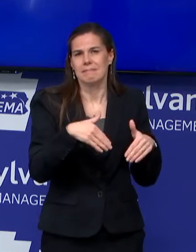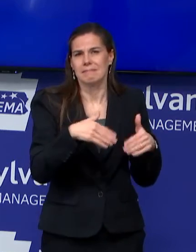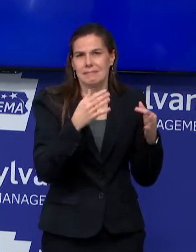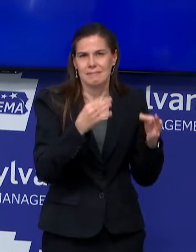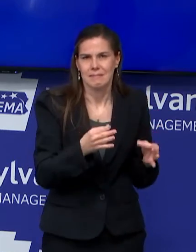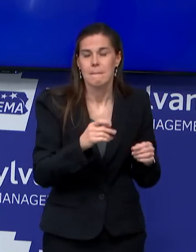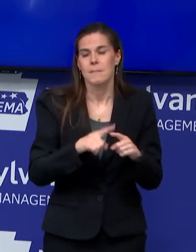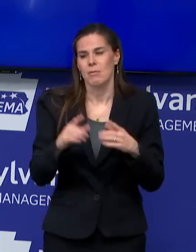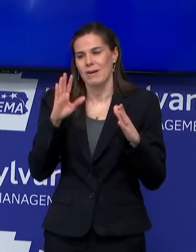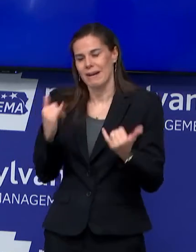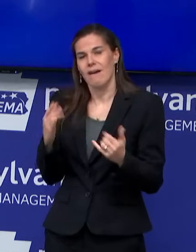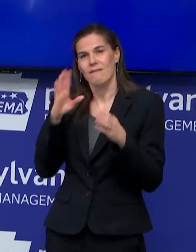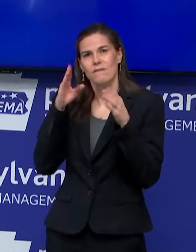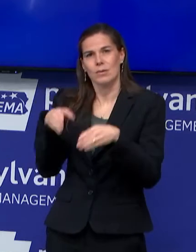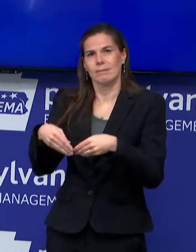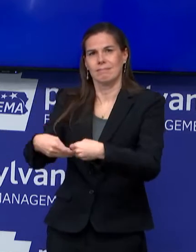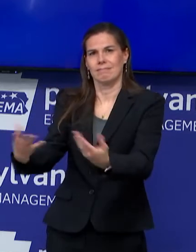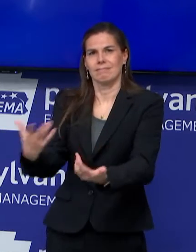distribution.